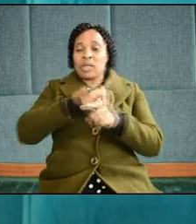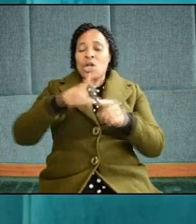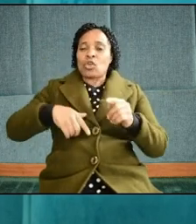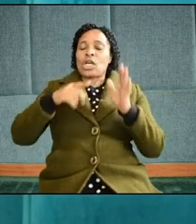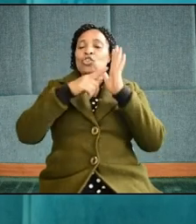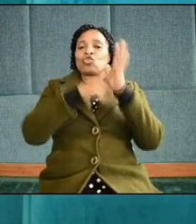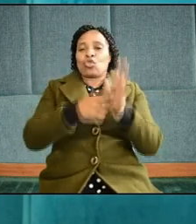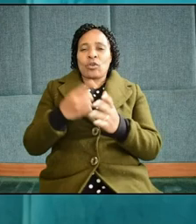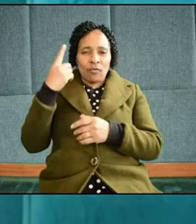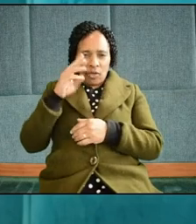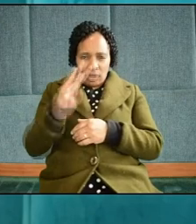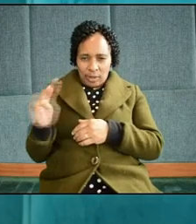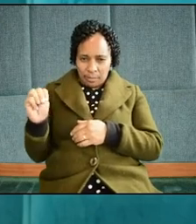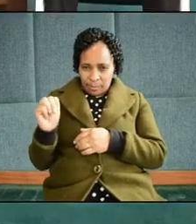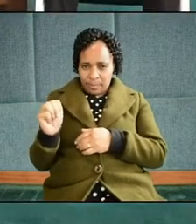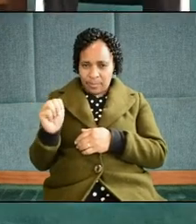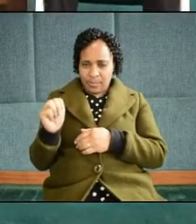them.